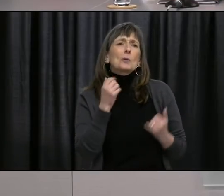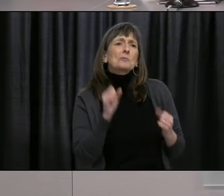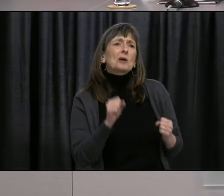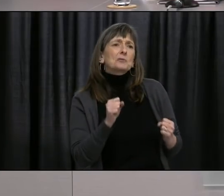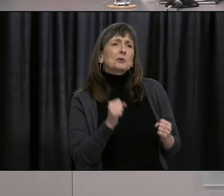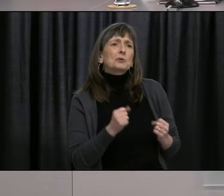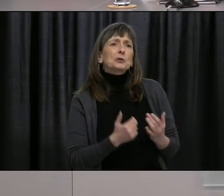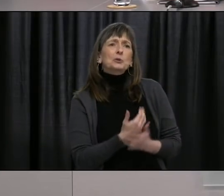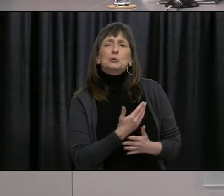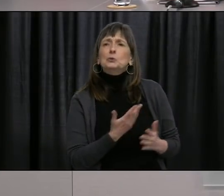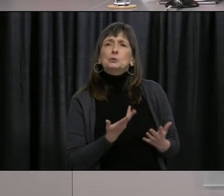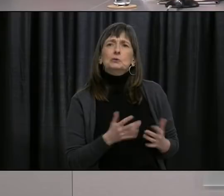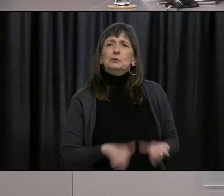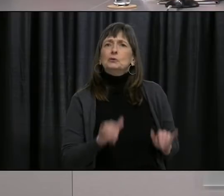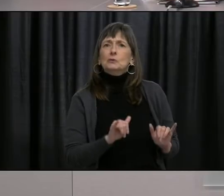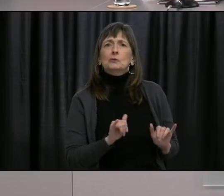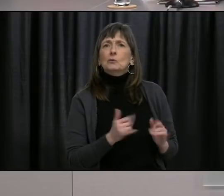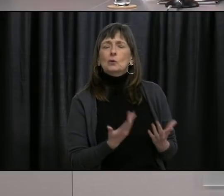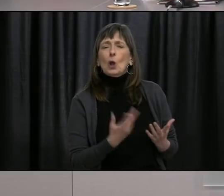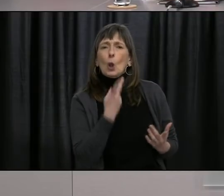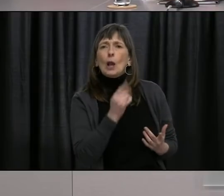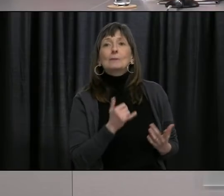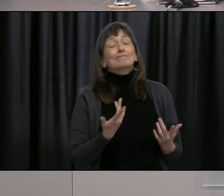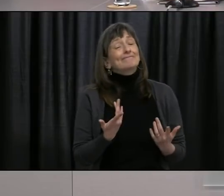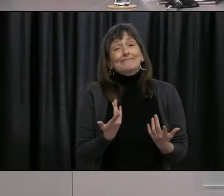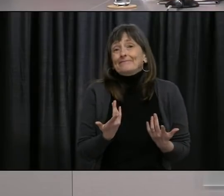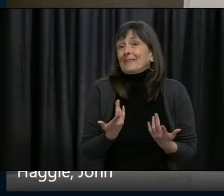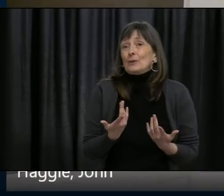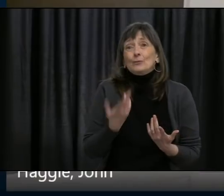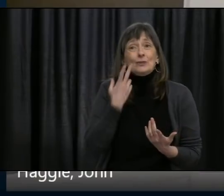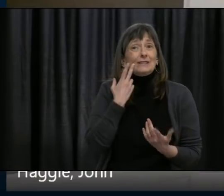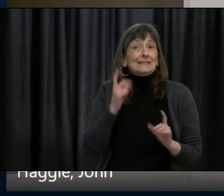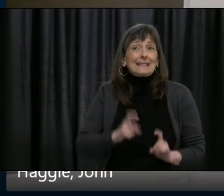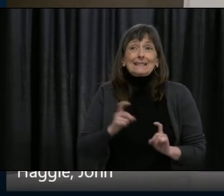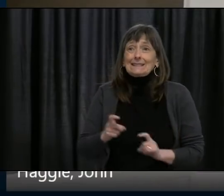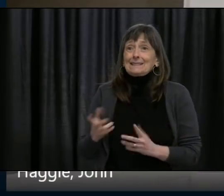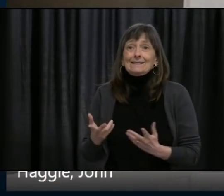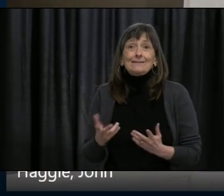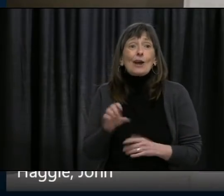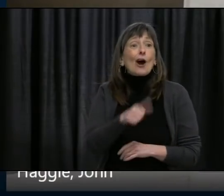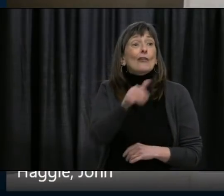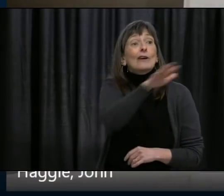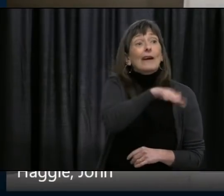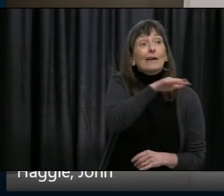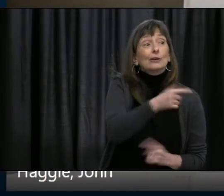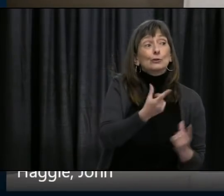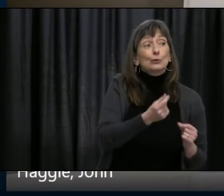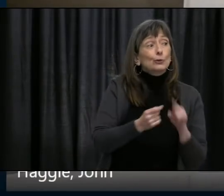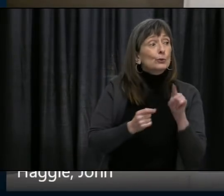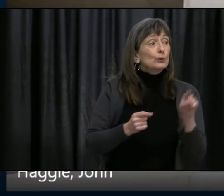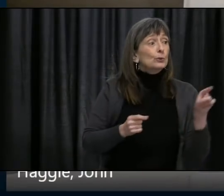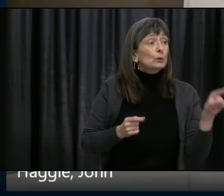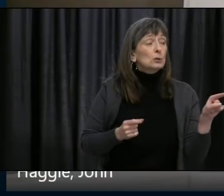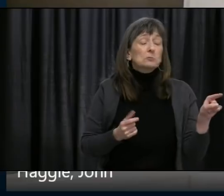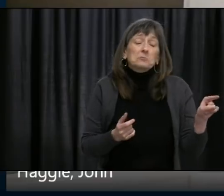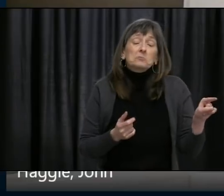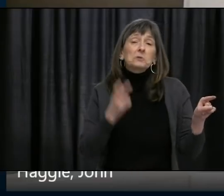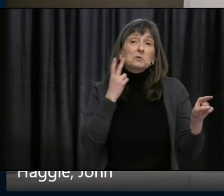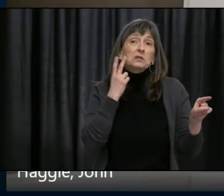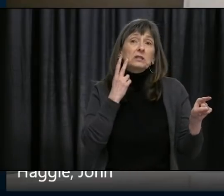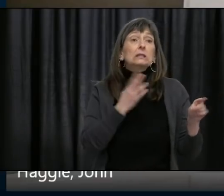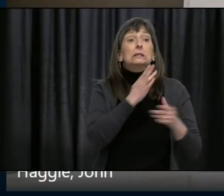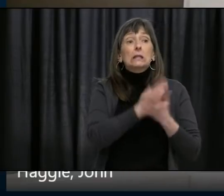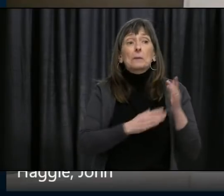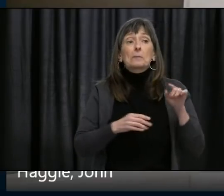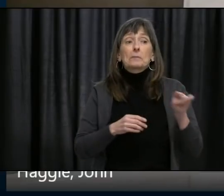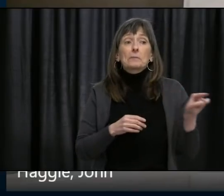That, again, is a modeling exercise. In terms of what other jurisdictions are doing, some of them have simply